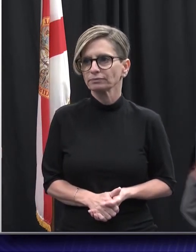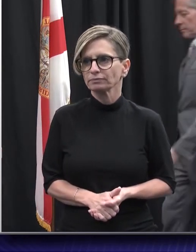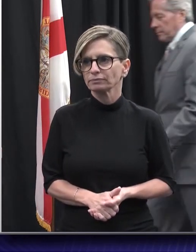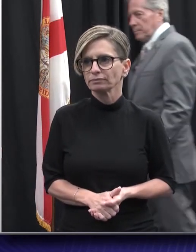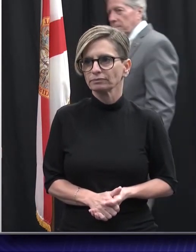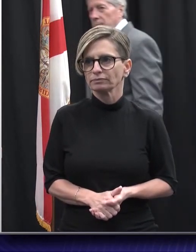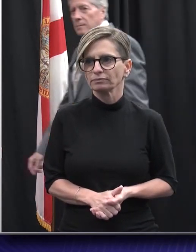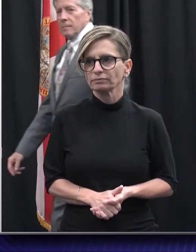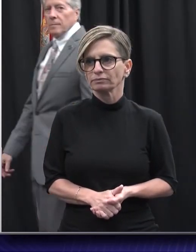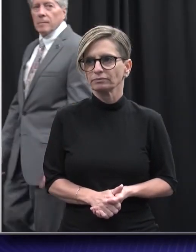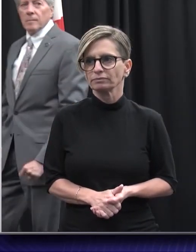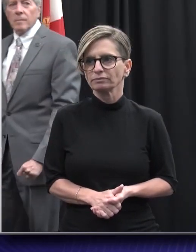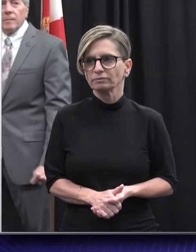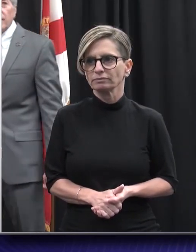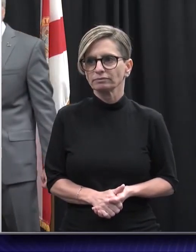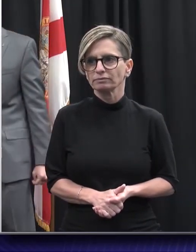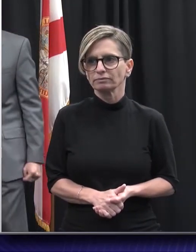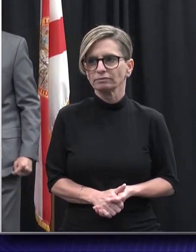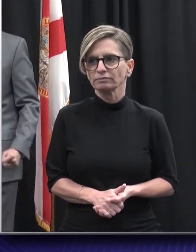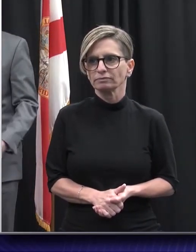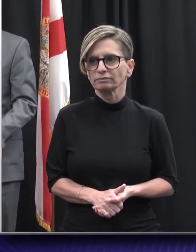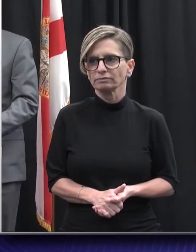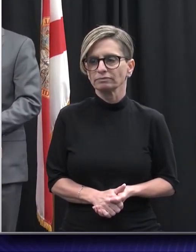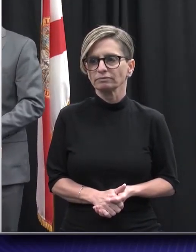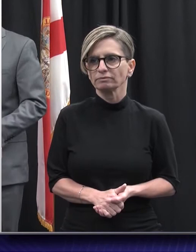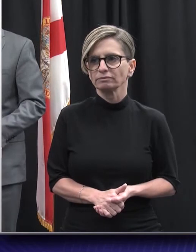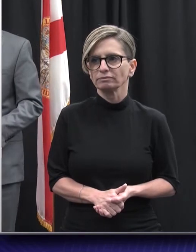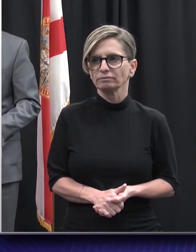Clint, could I ask you a couple questions too? Just